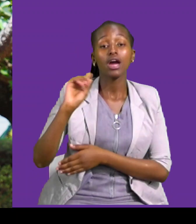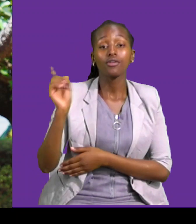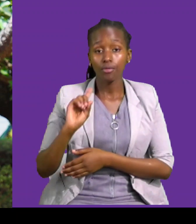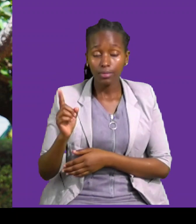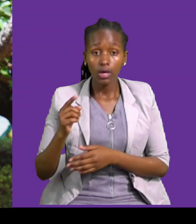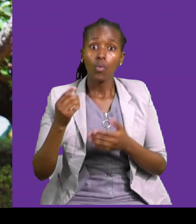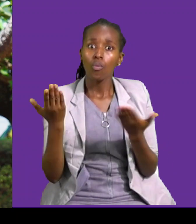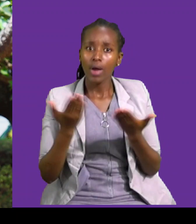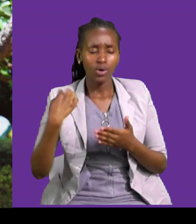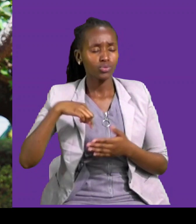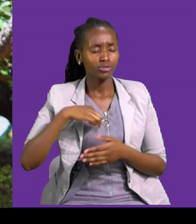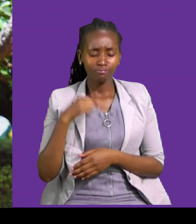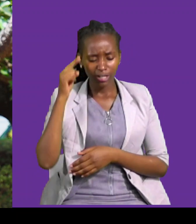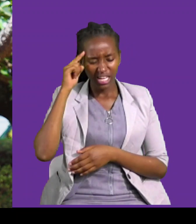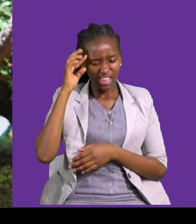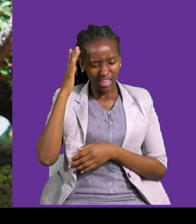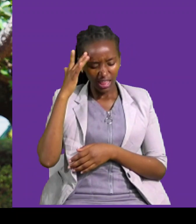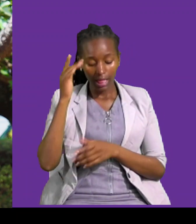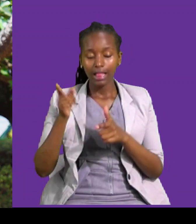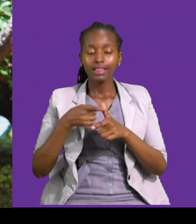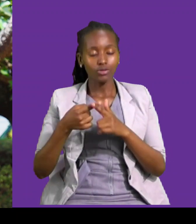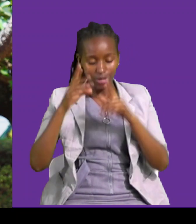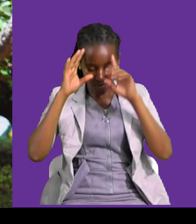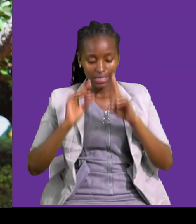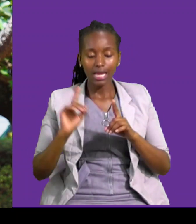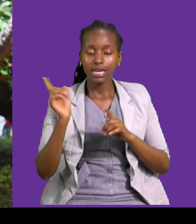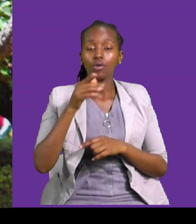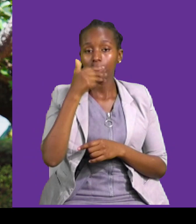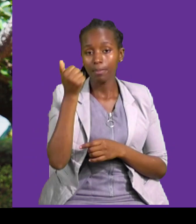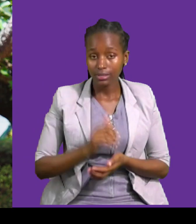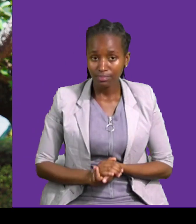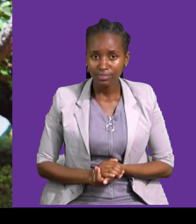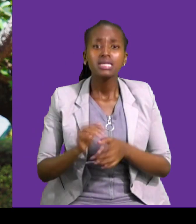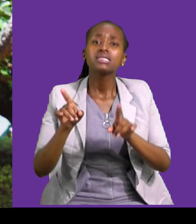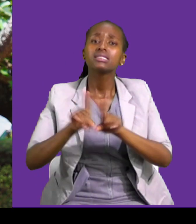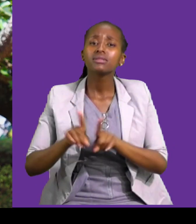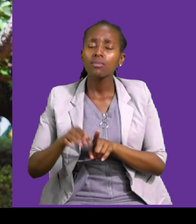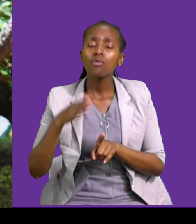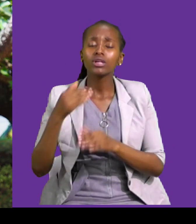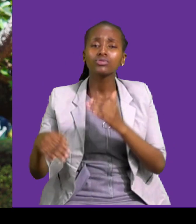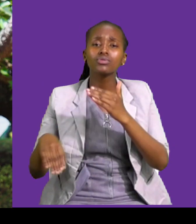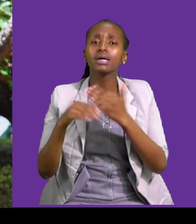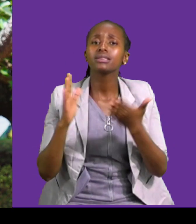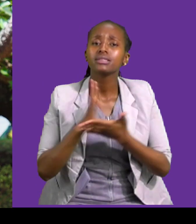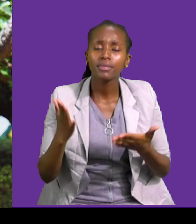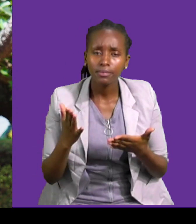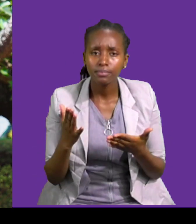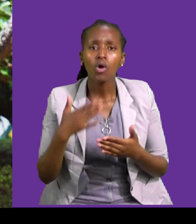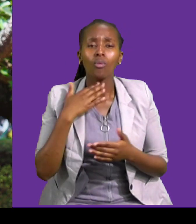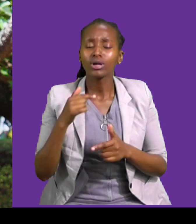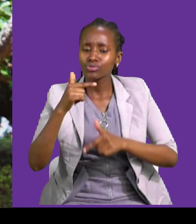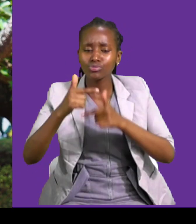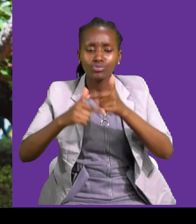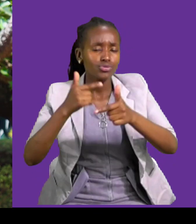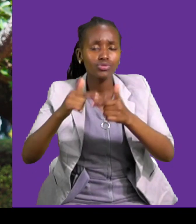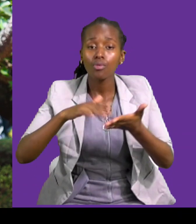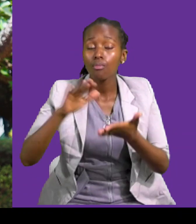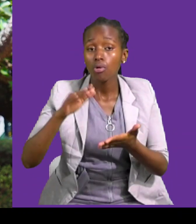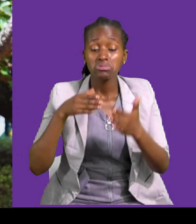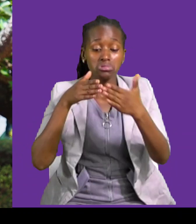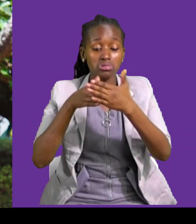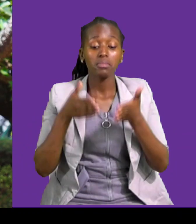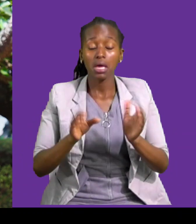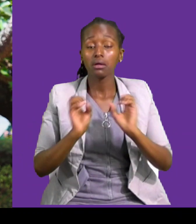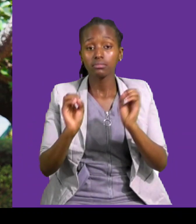come here, and I'm really glad we made that choice. Mm-hmm. And if I may add, so our goal is not to stop here. Our goal is to have this as a long-term